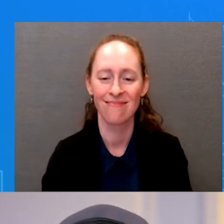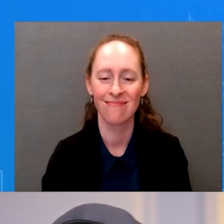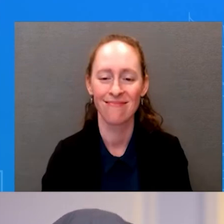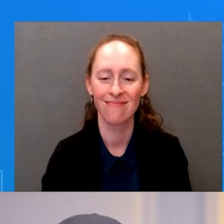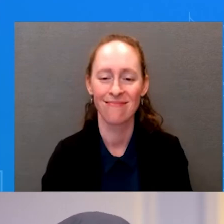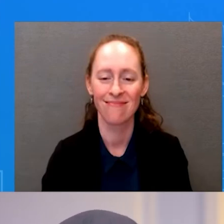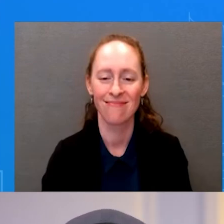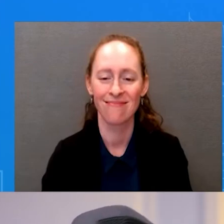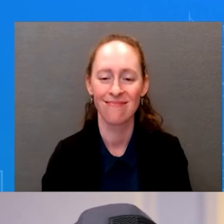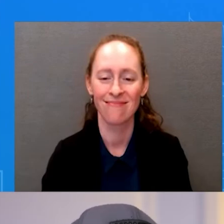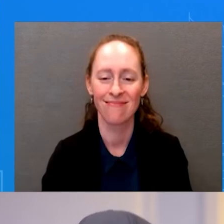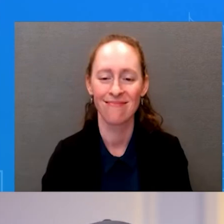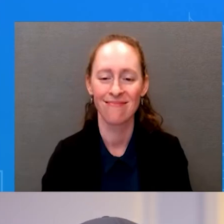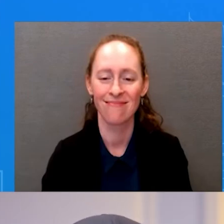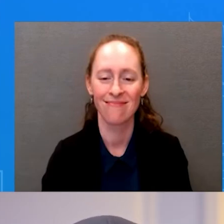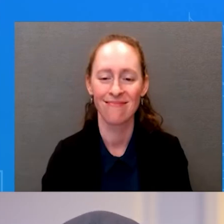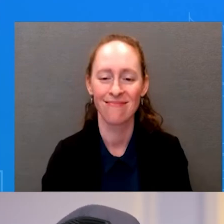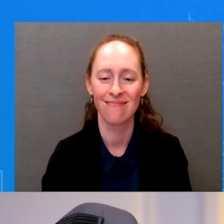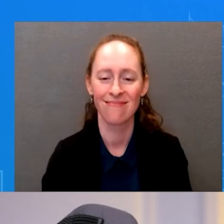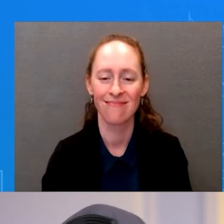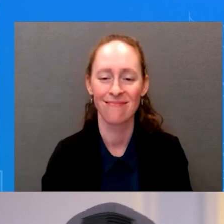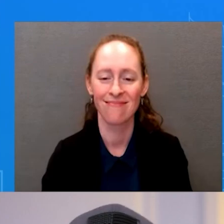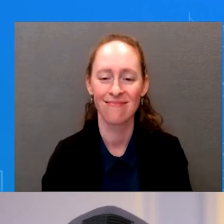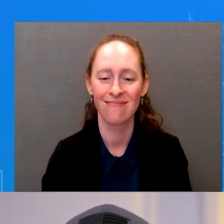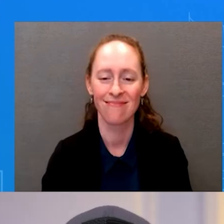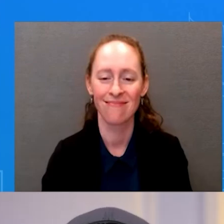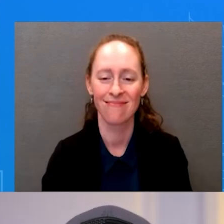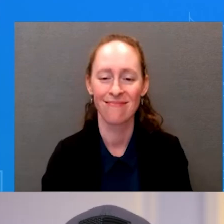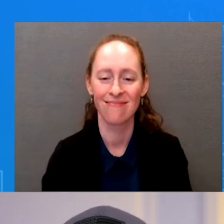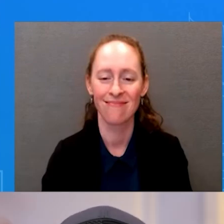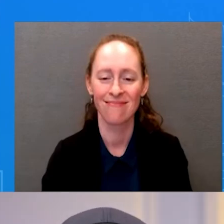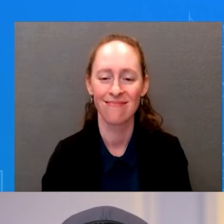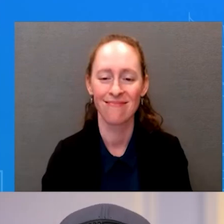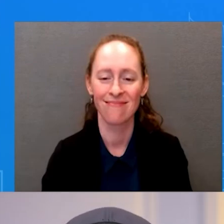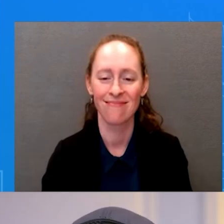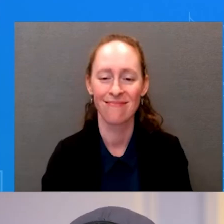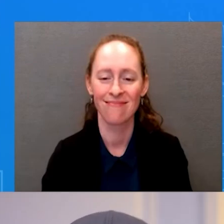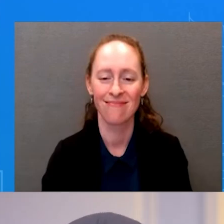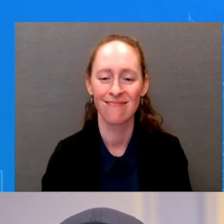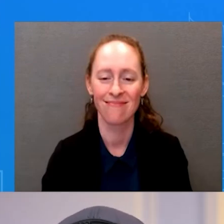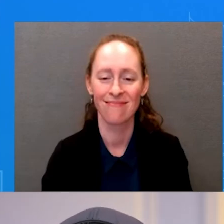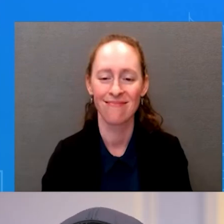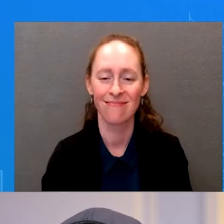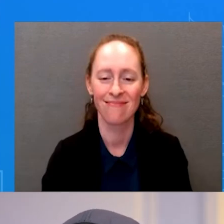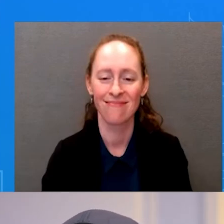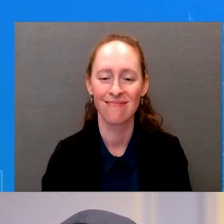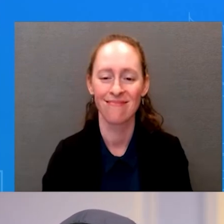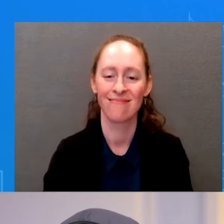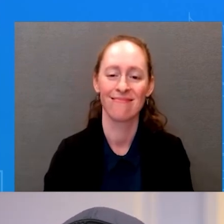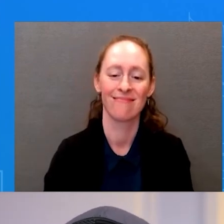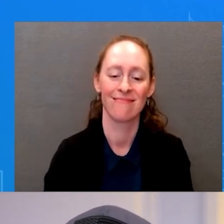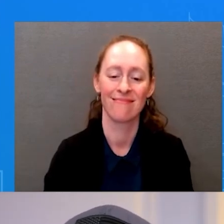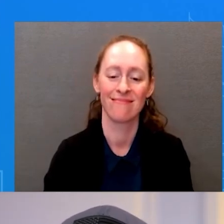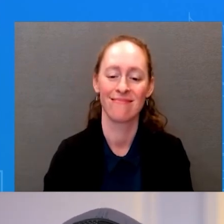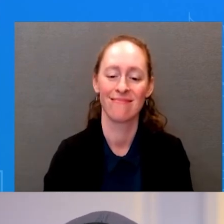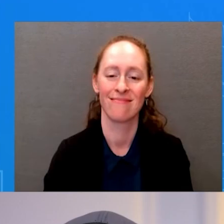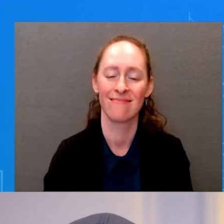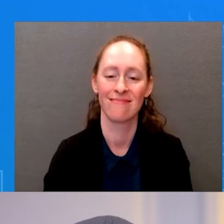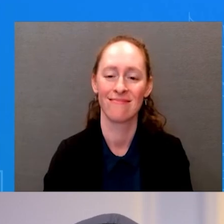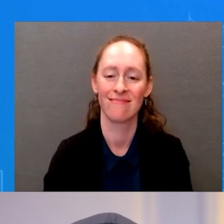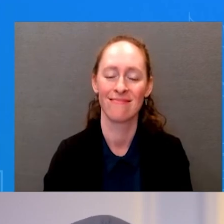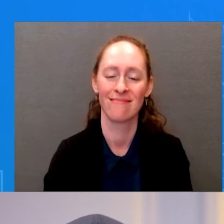China's fault, Taiwan's fault, Ukraine's fault. Hell, the ghost out there out in the ether's fault. You can blame it on everybody and everybody. Republicans in